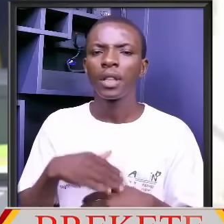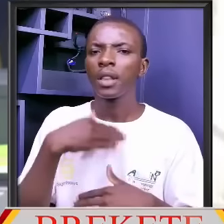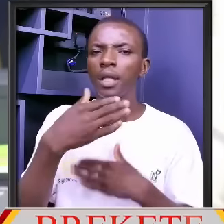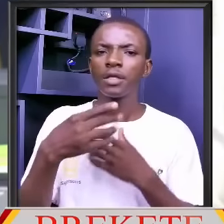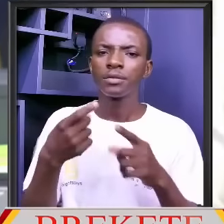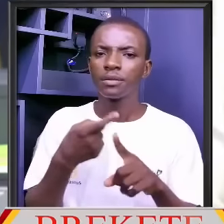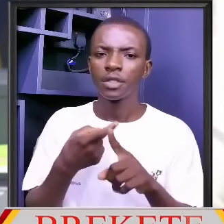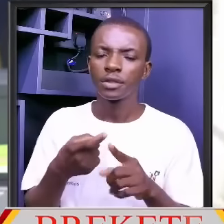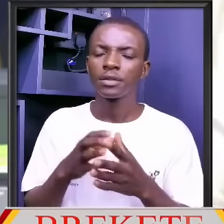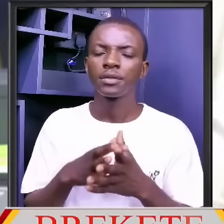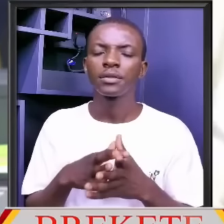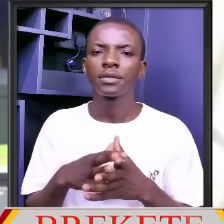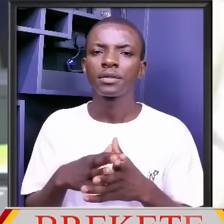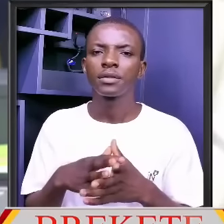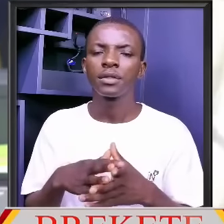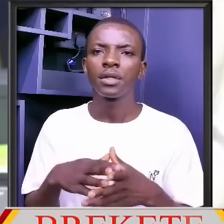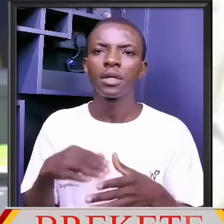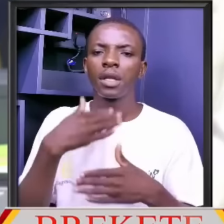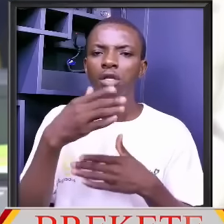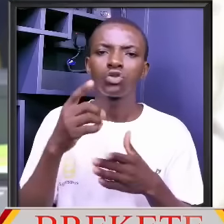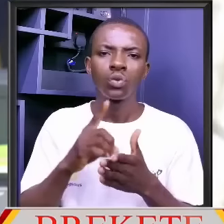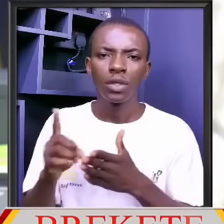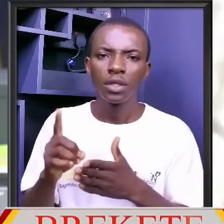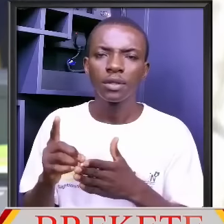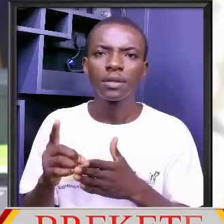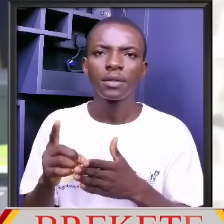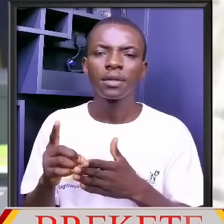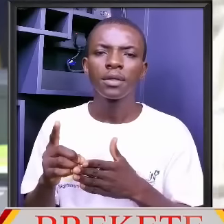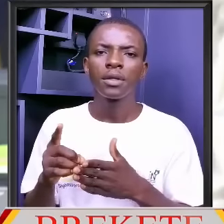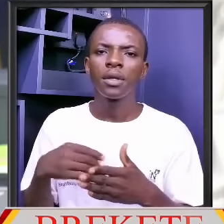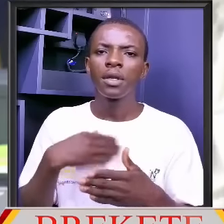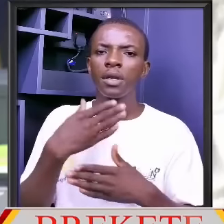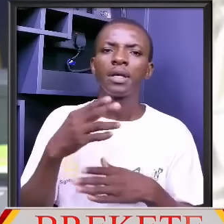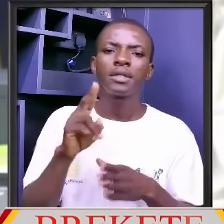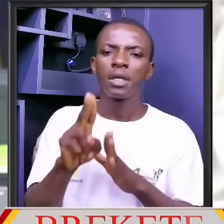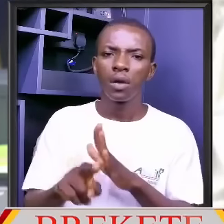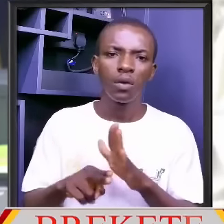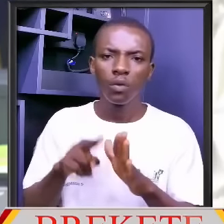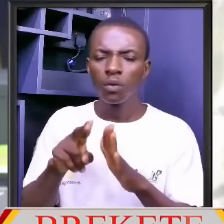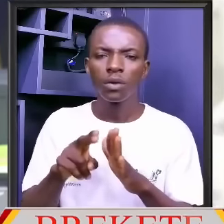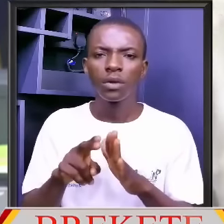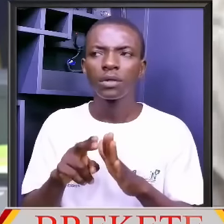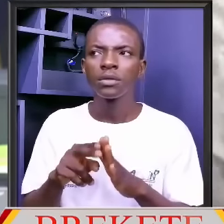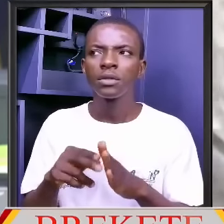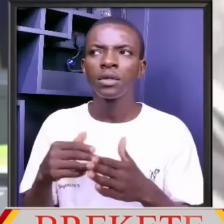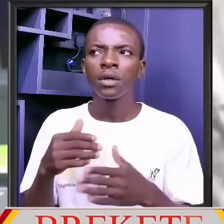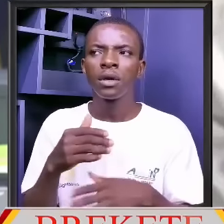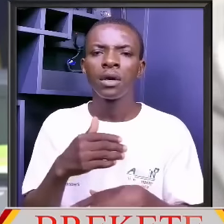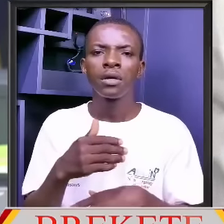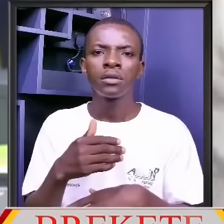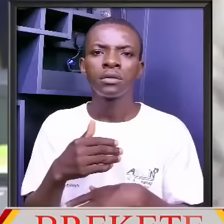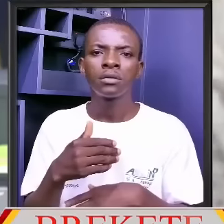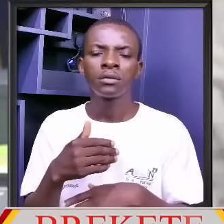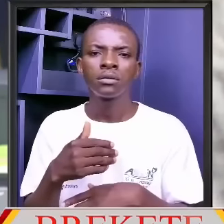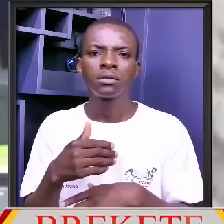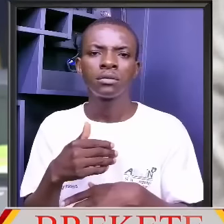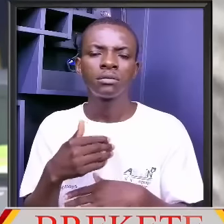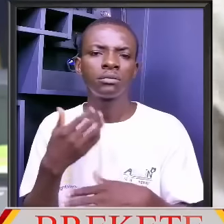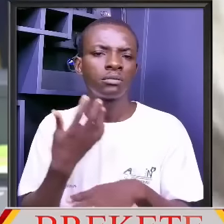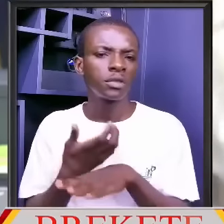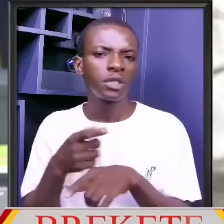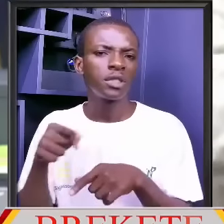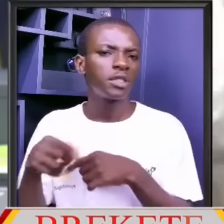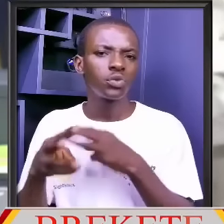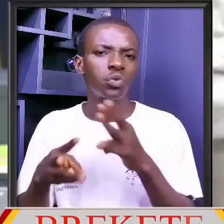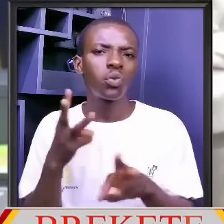Next month. Next week. Next hour. So I beg.